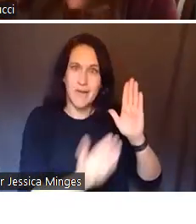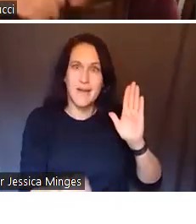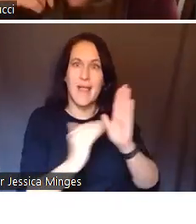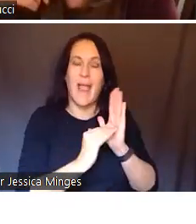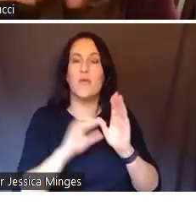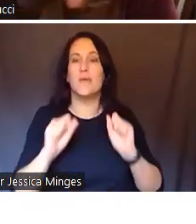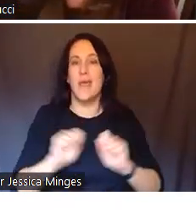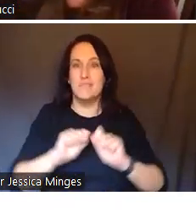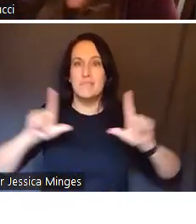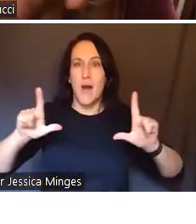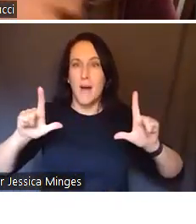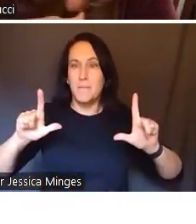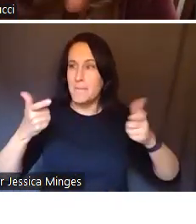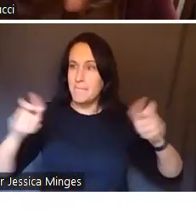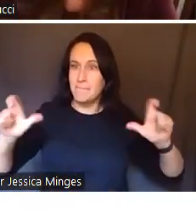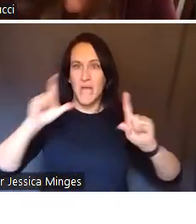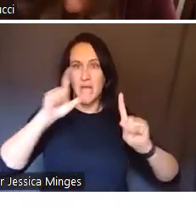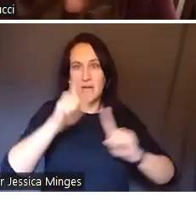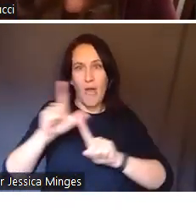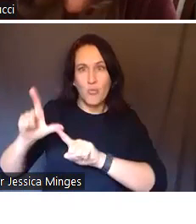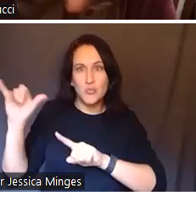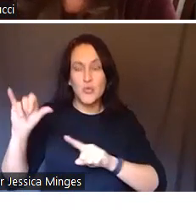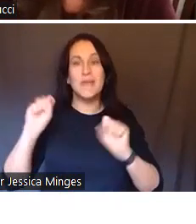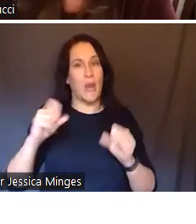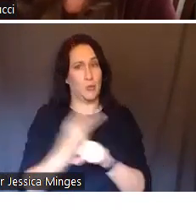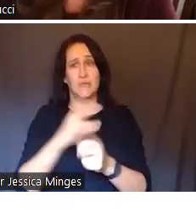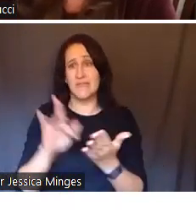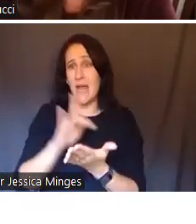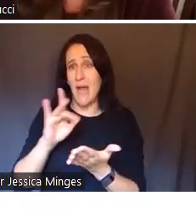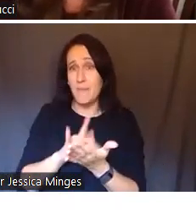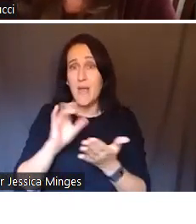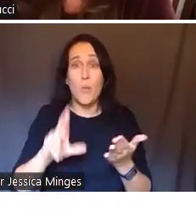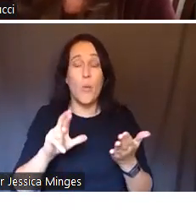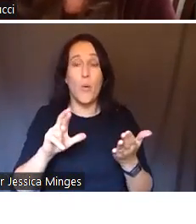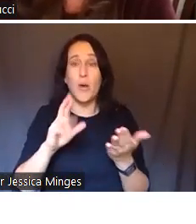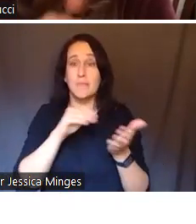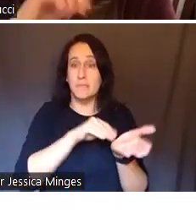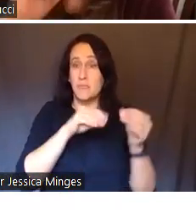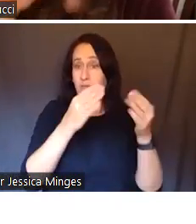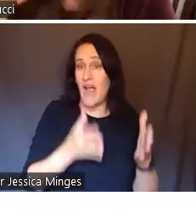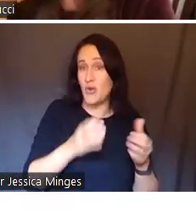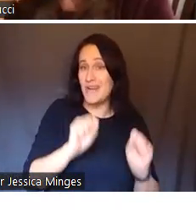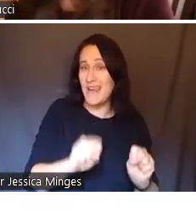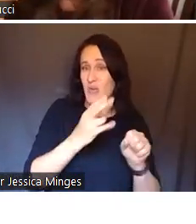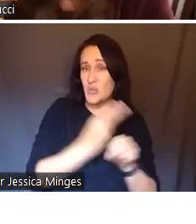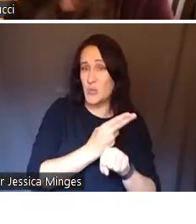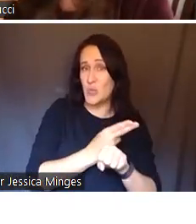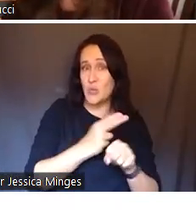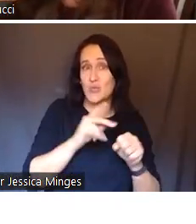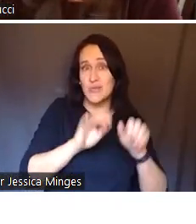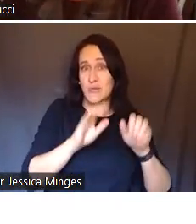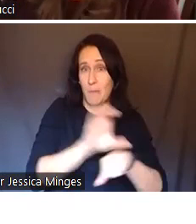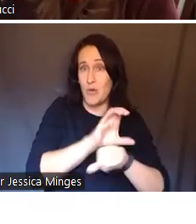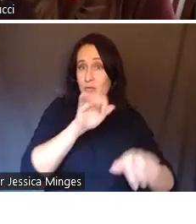larger, but you could also use a tablet, or the provider could use their computer for typing to